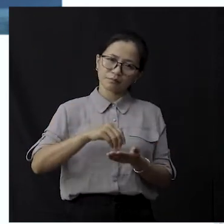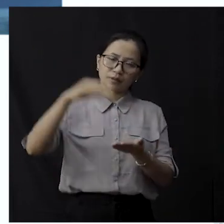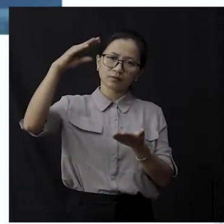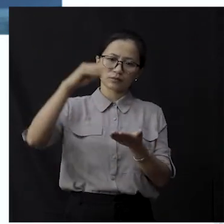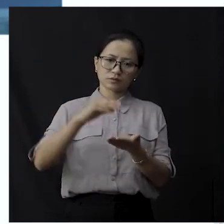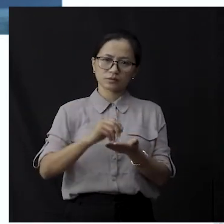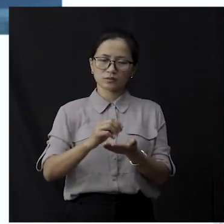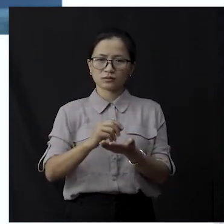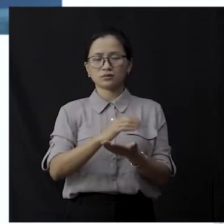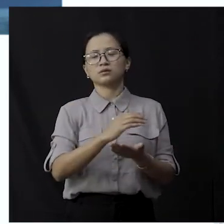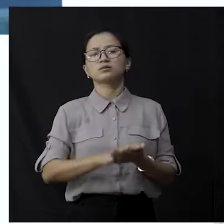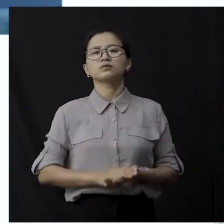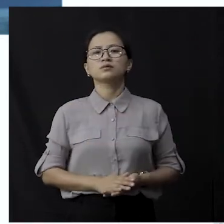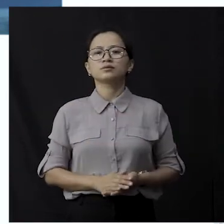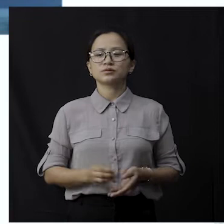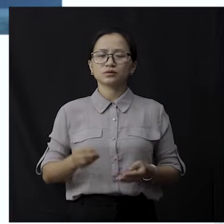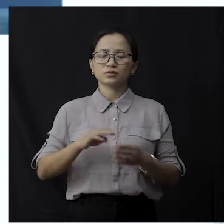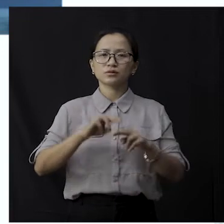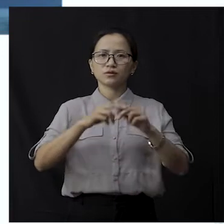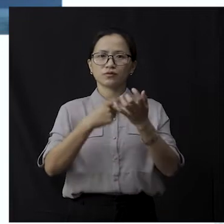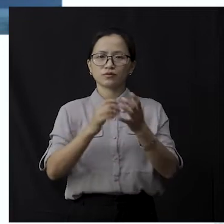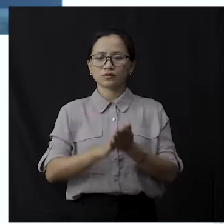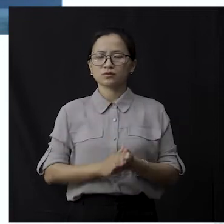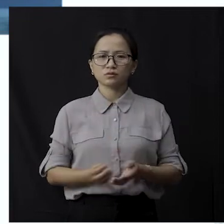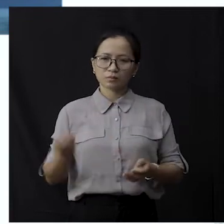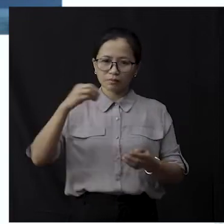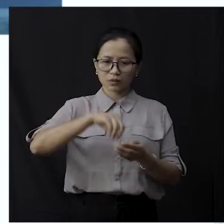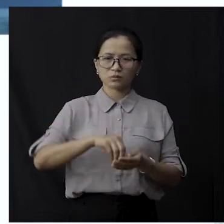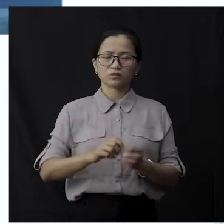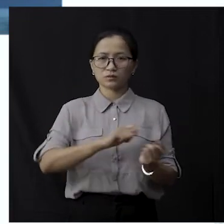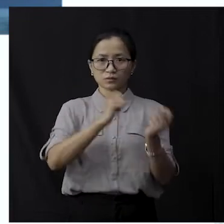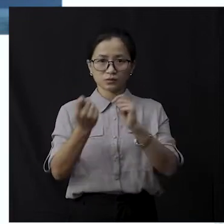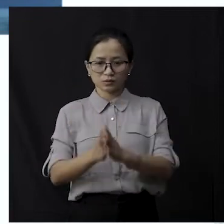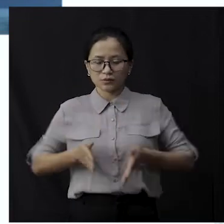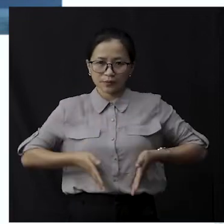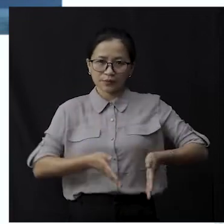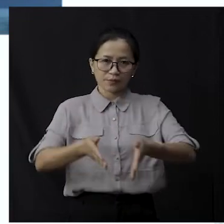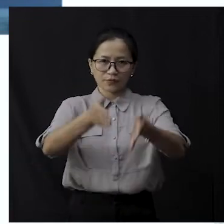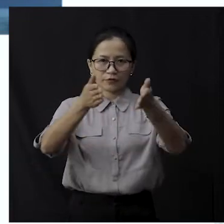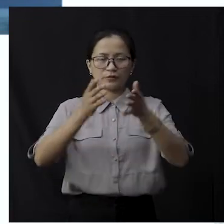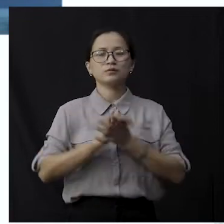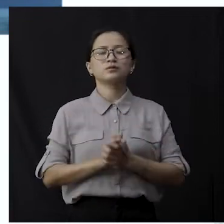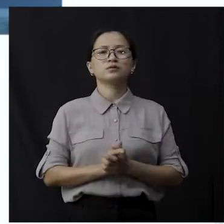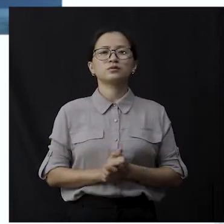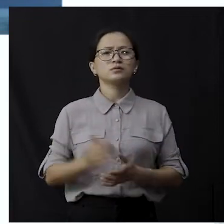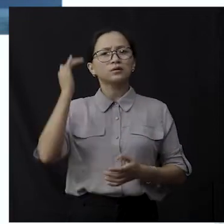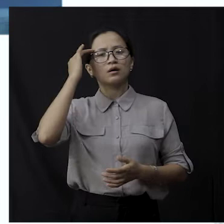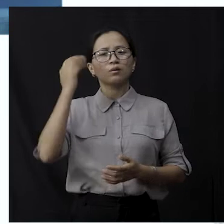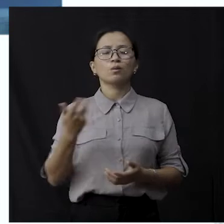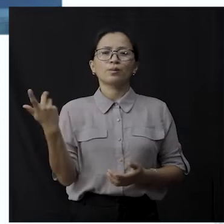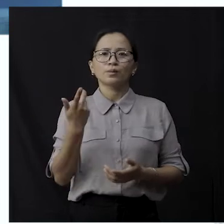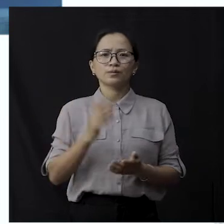when this snow melts, they form into a river, okay? They form into a river. And do you know